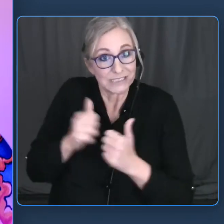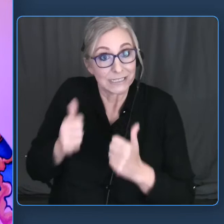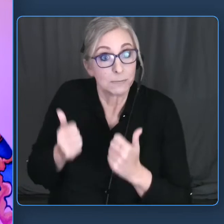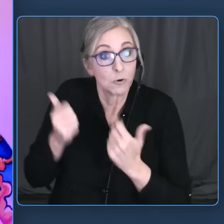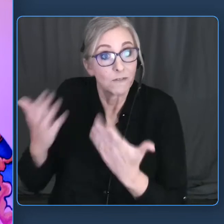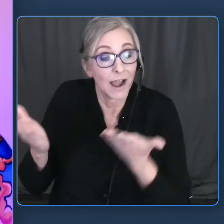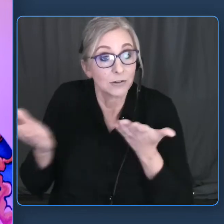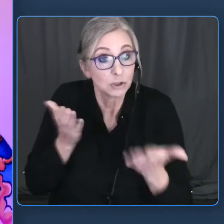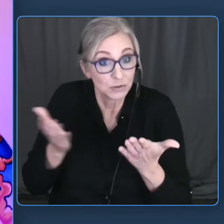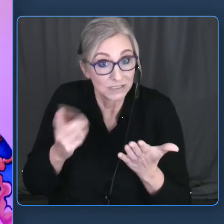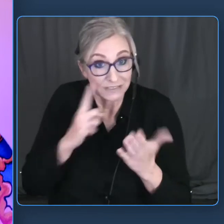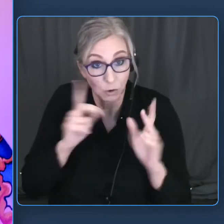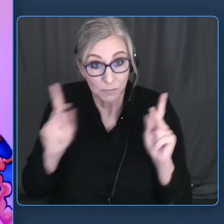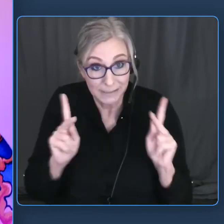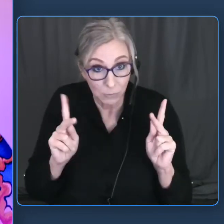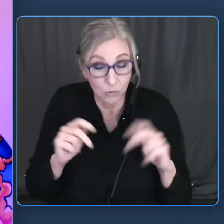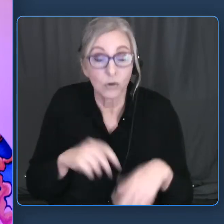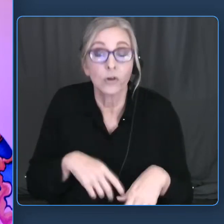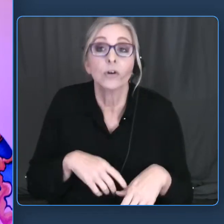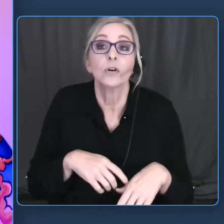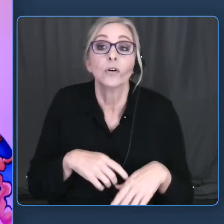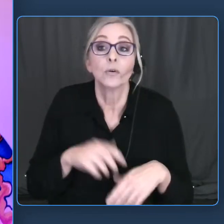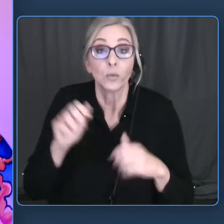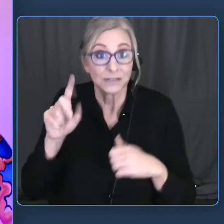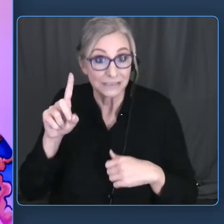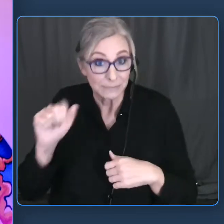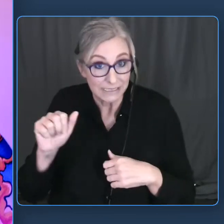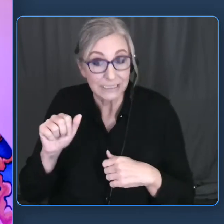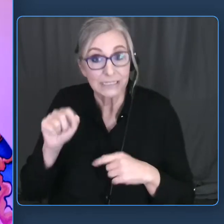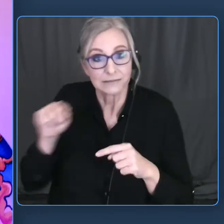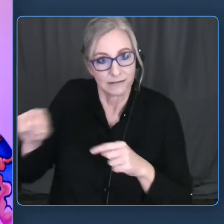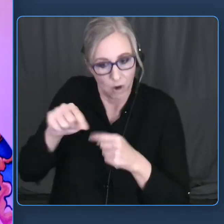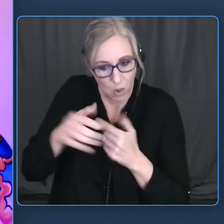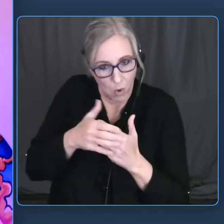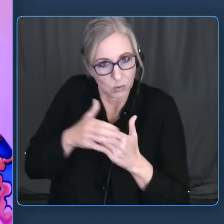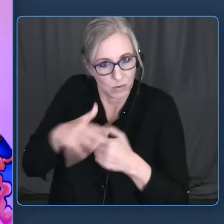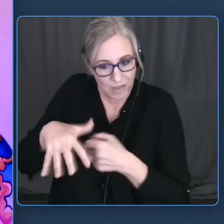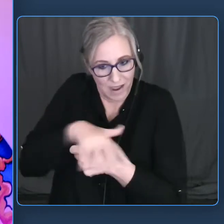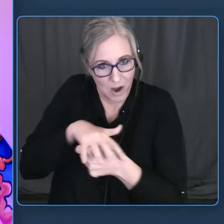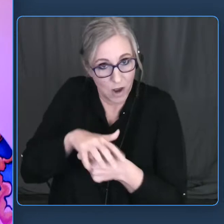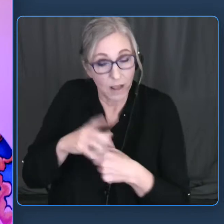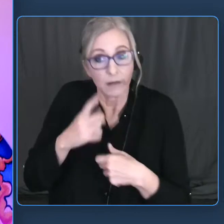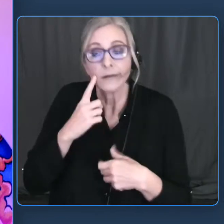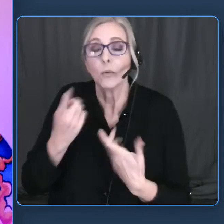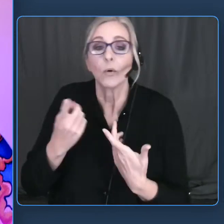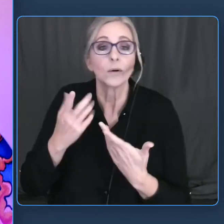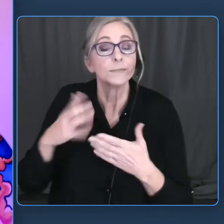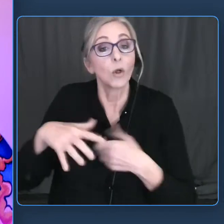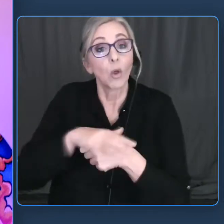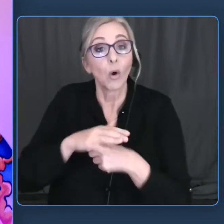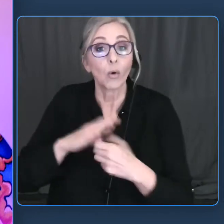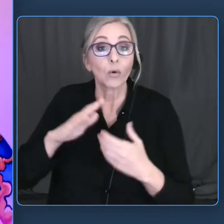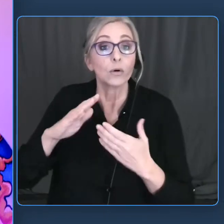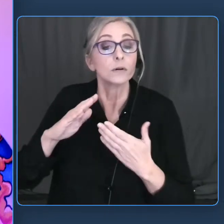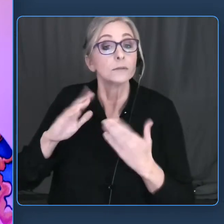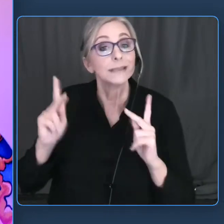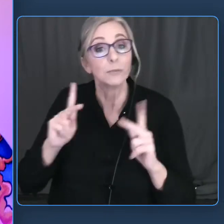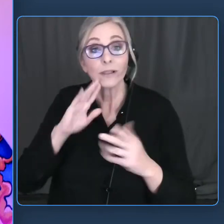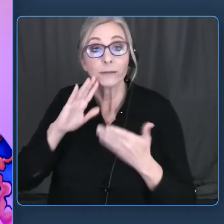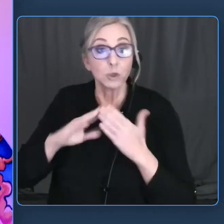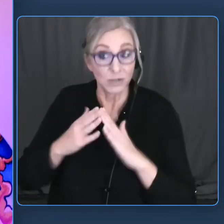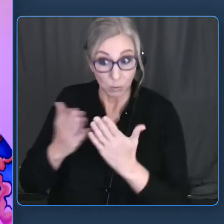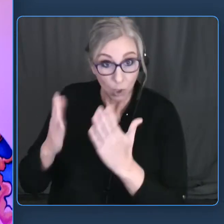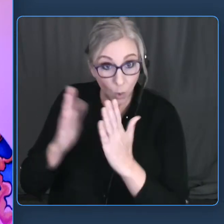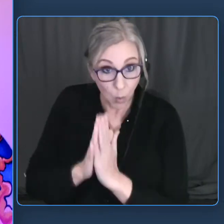provide services for individuals with disabilities, and areas where local residents have requested